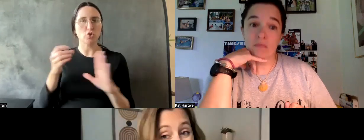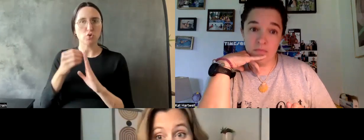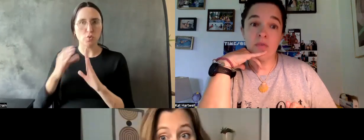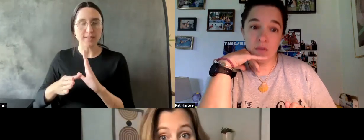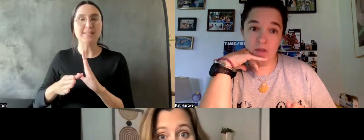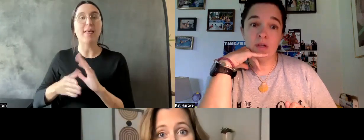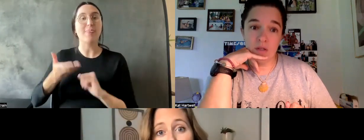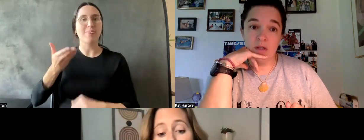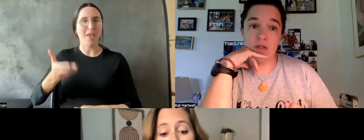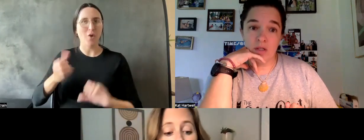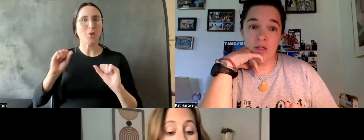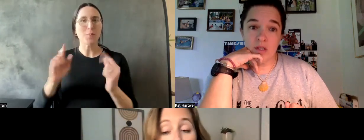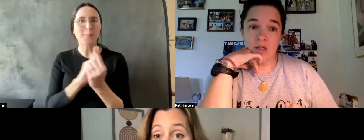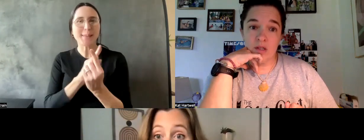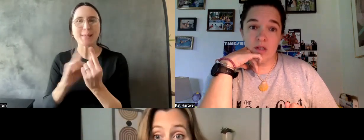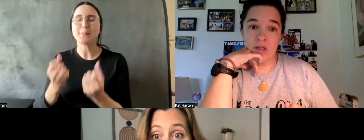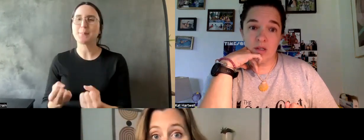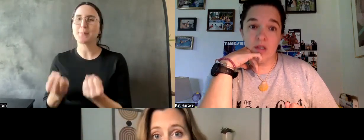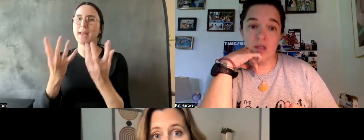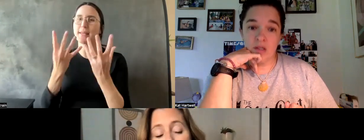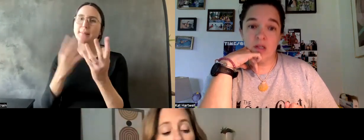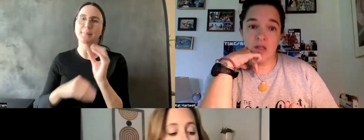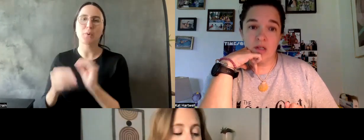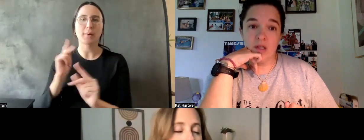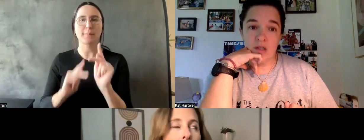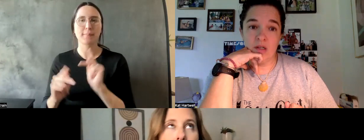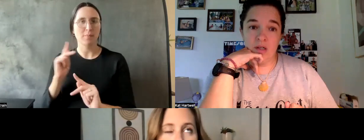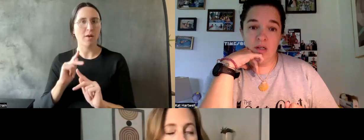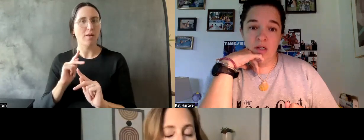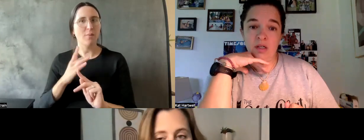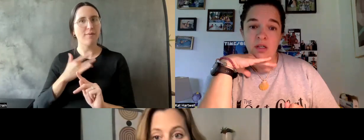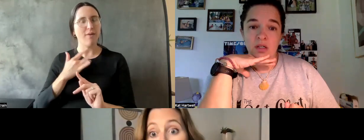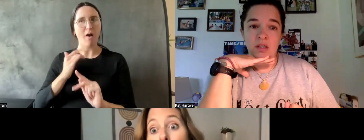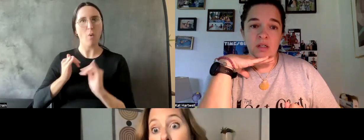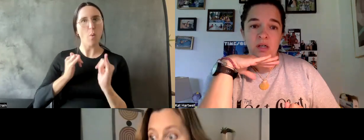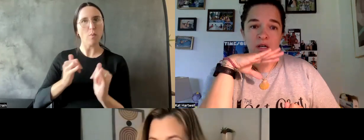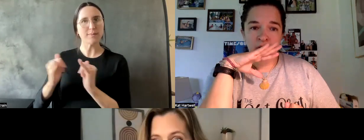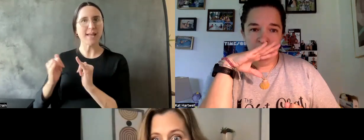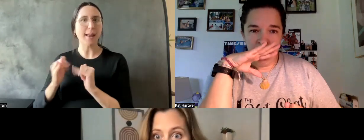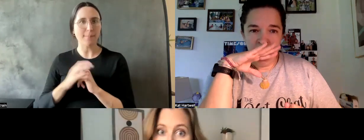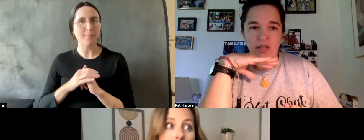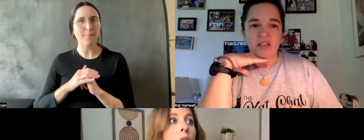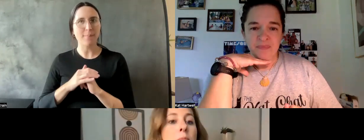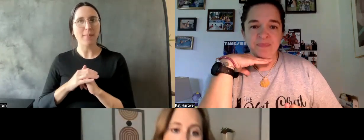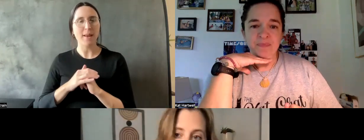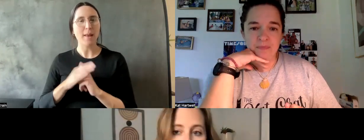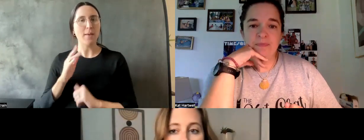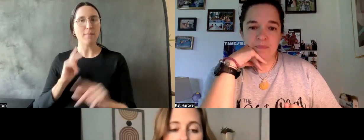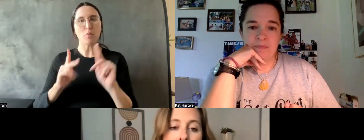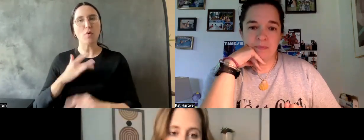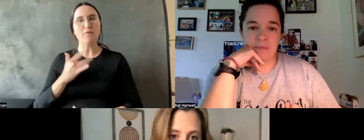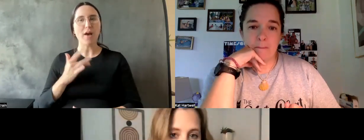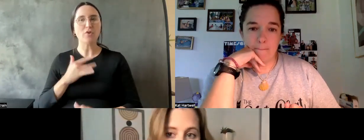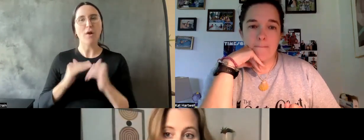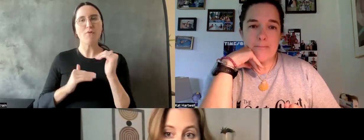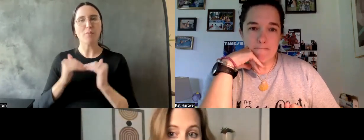that we could relate to and that she could hang out with without having to constantly say, oh, I'm sorry, she doesn't know, or I'm sorry. I mean, that